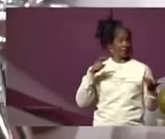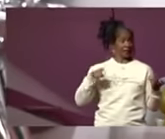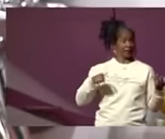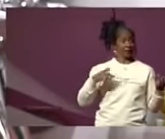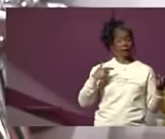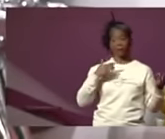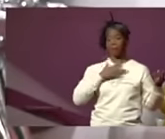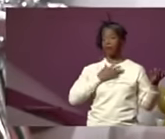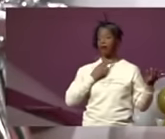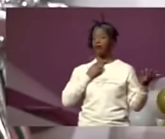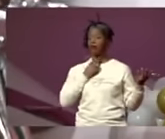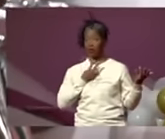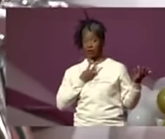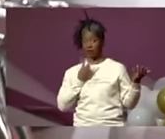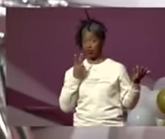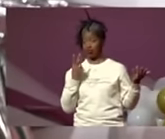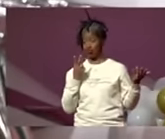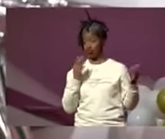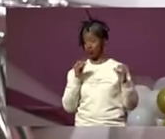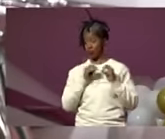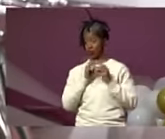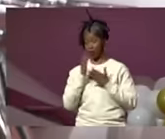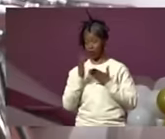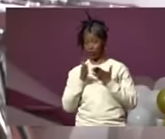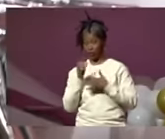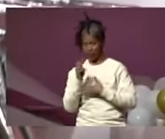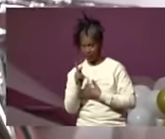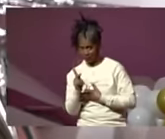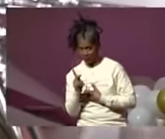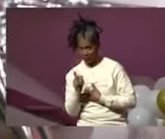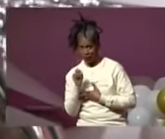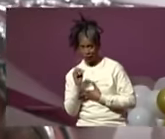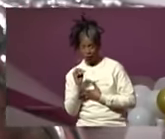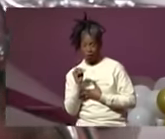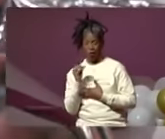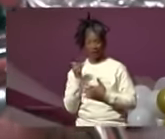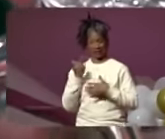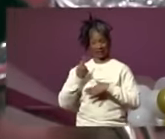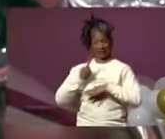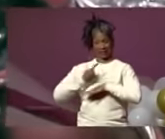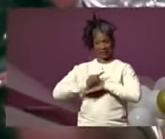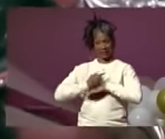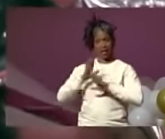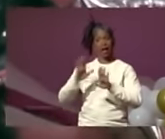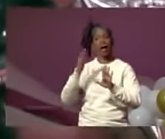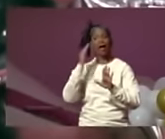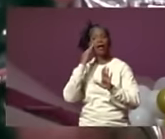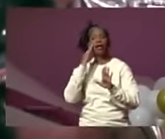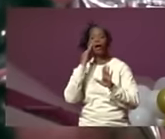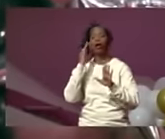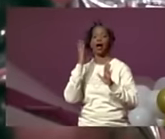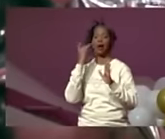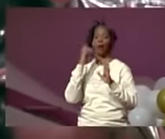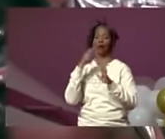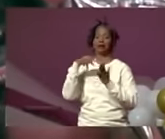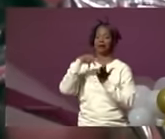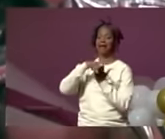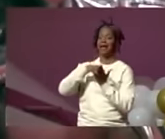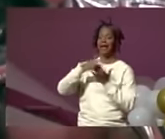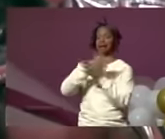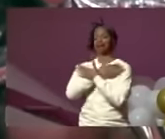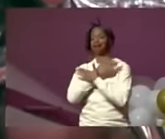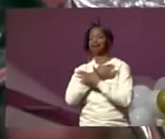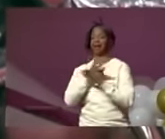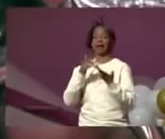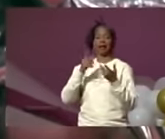my voice for two more. And so what I'm going to do, as much as I want to greet you and love on you,